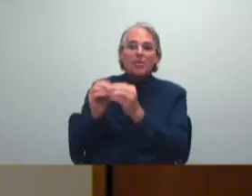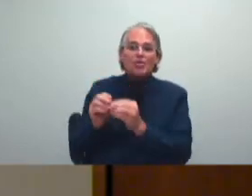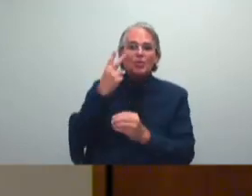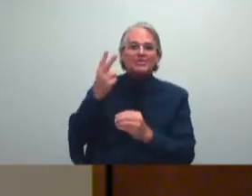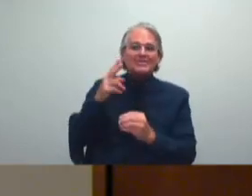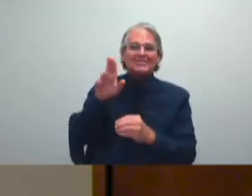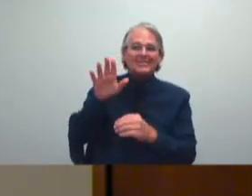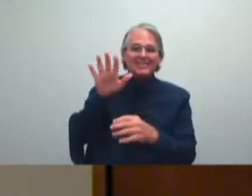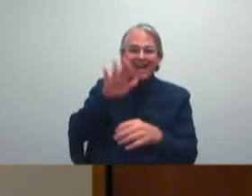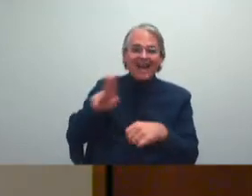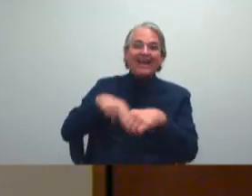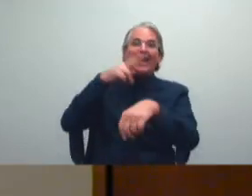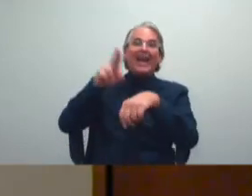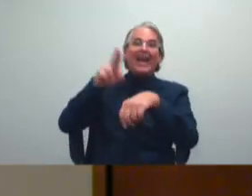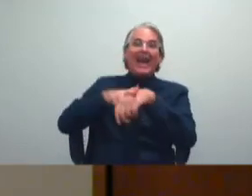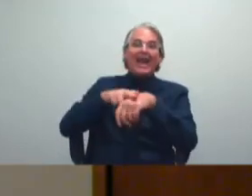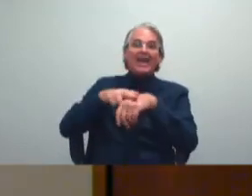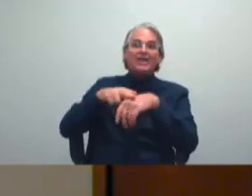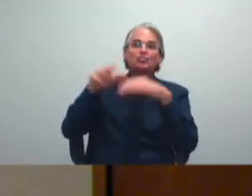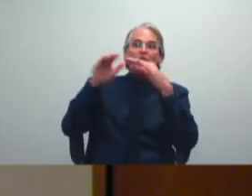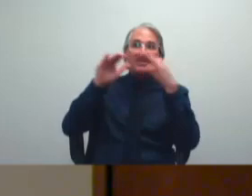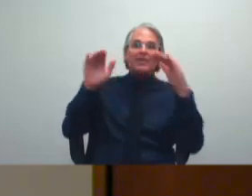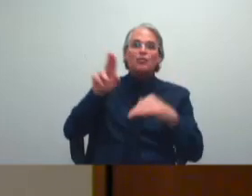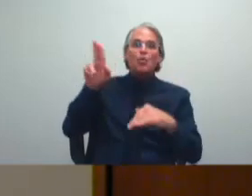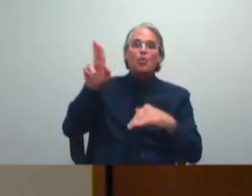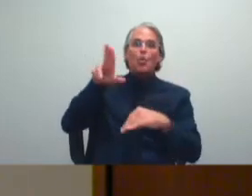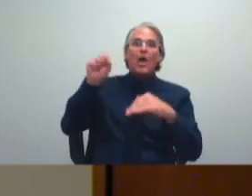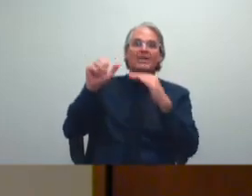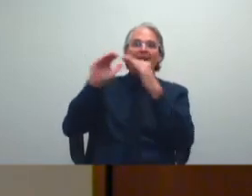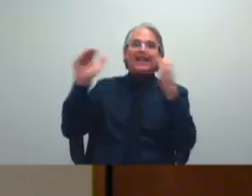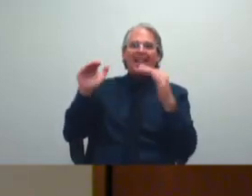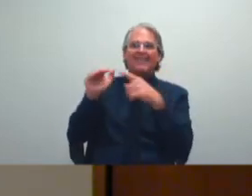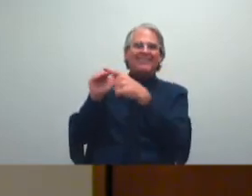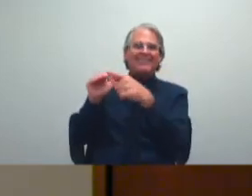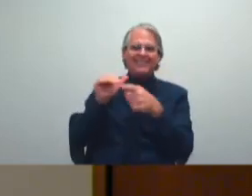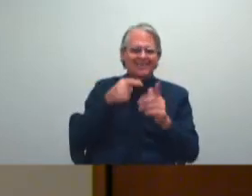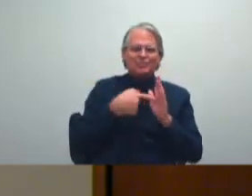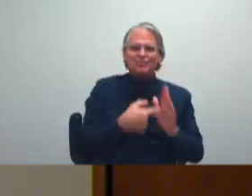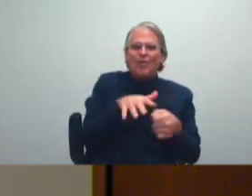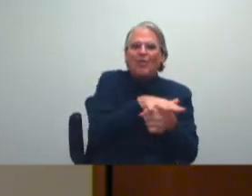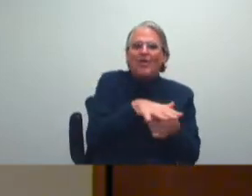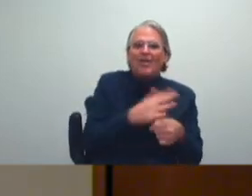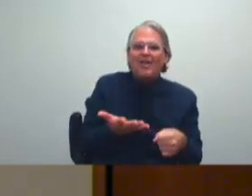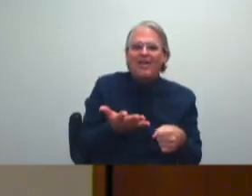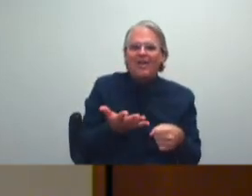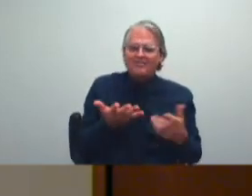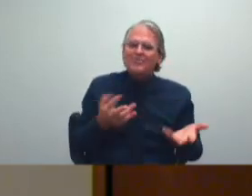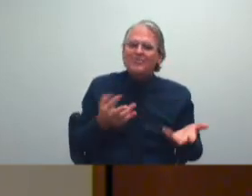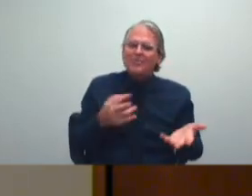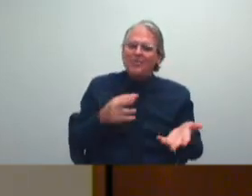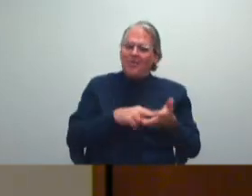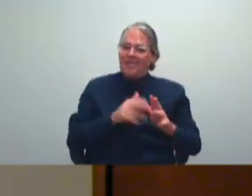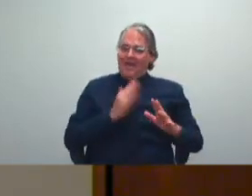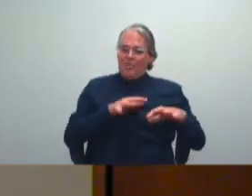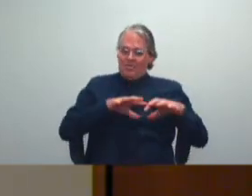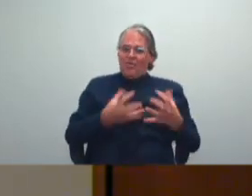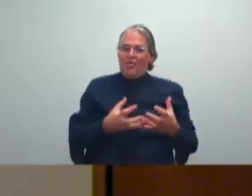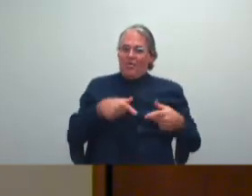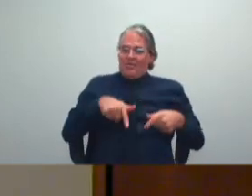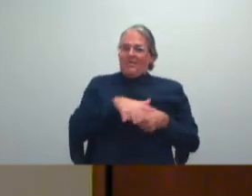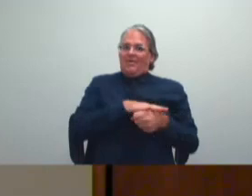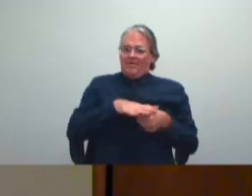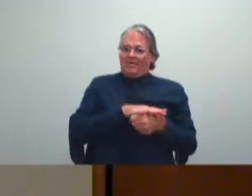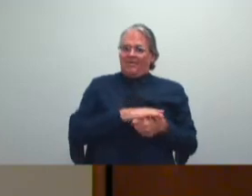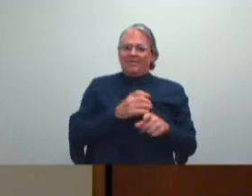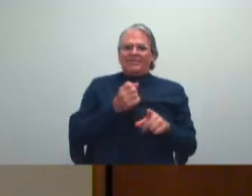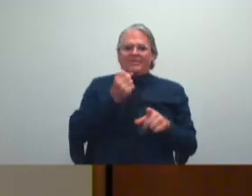I think it's a really great opportunity and a testament to this community, with the goal, of course, to get ourselves down into the